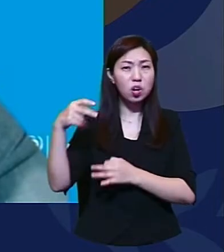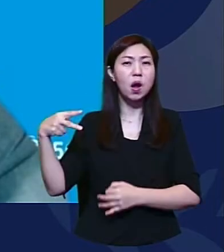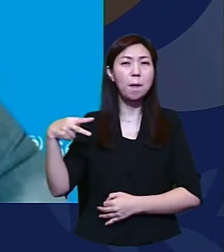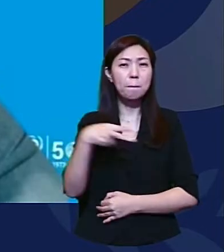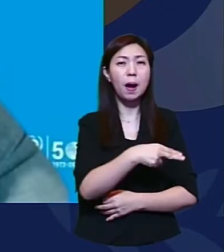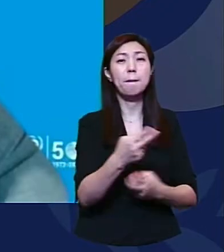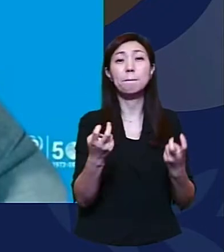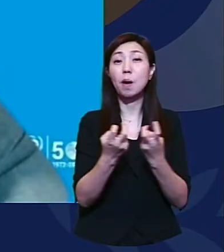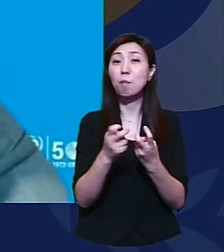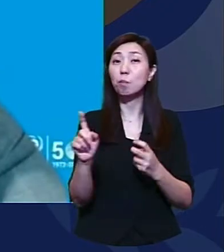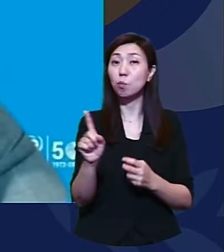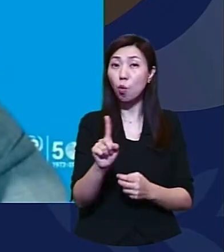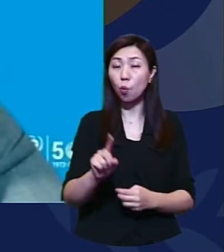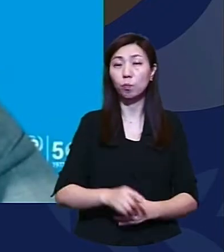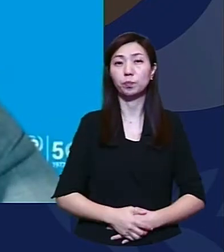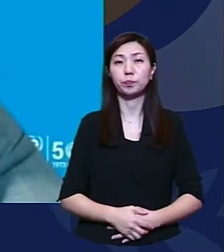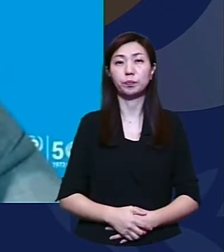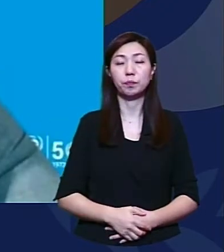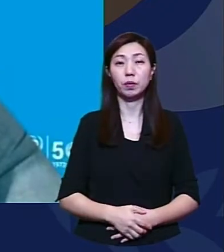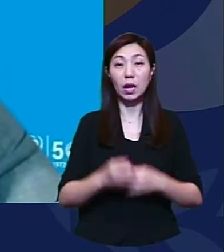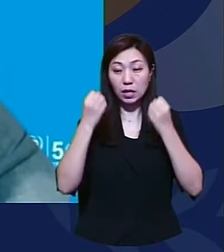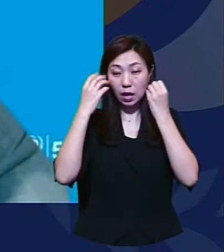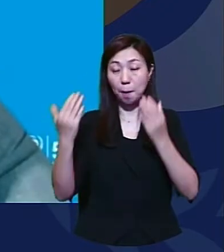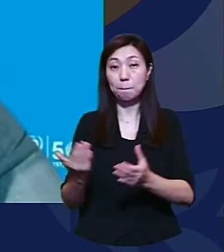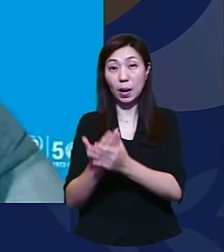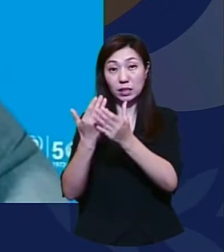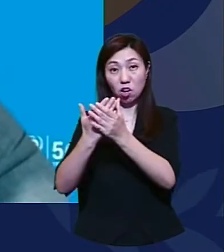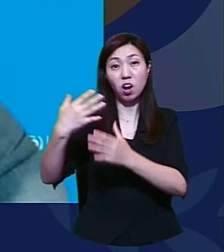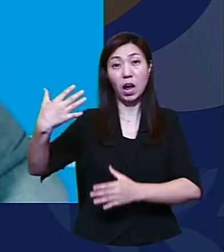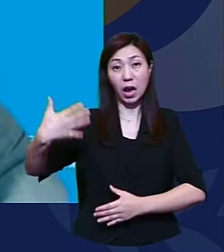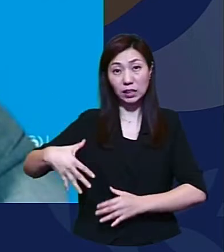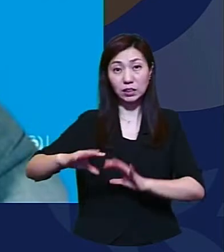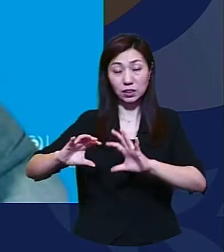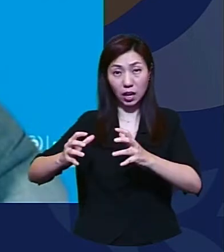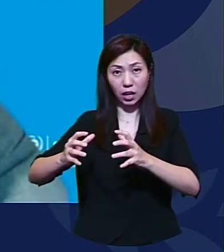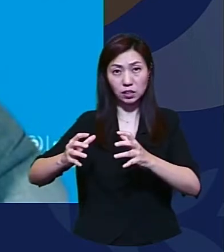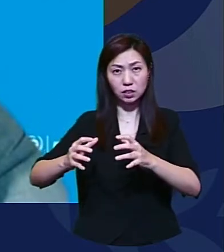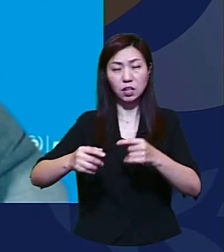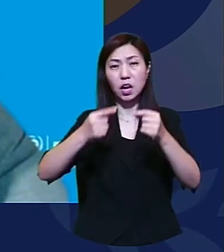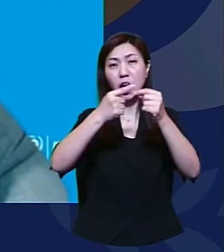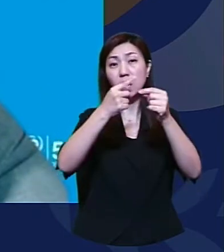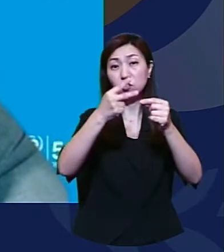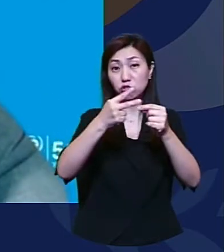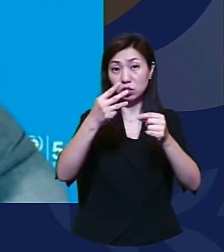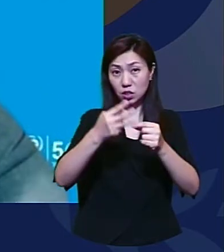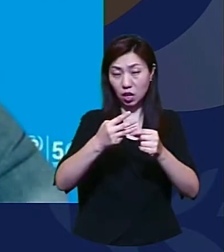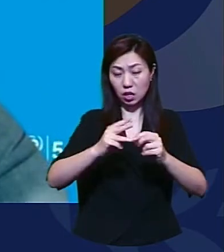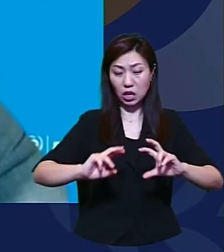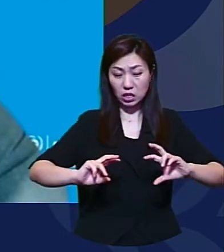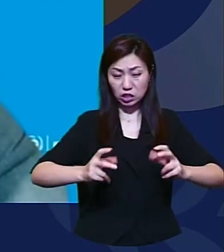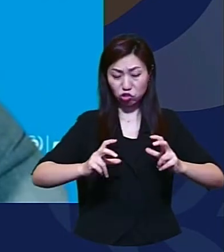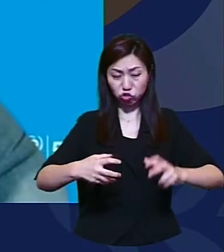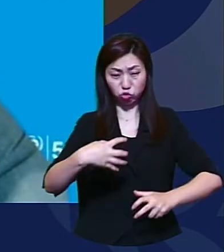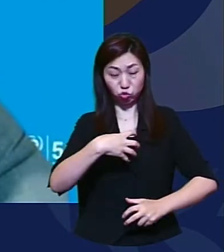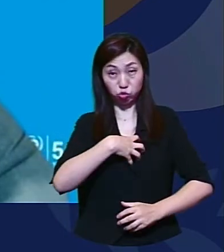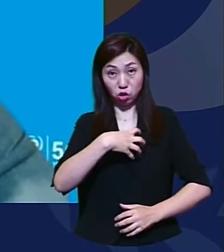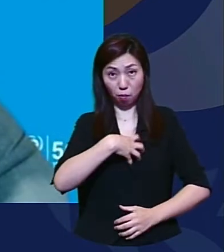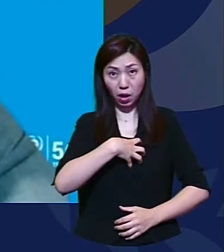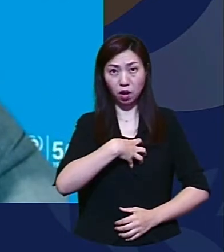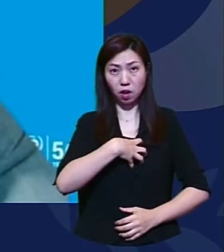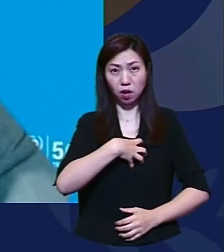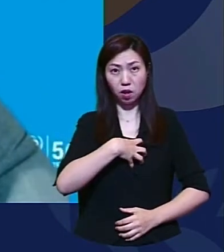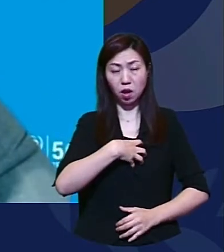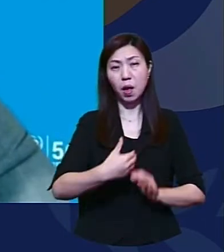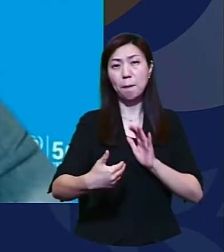immediately shift their recovery spending away from harmful investments that fuel the triple planetary